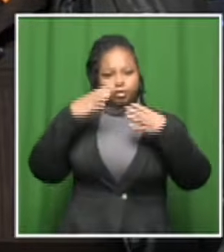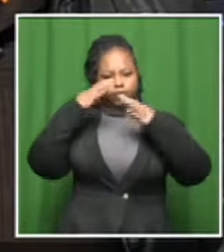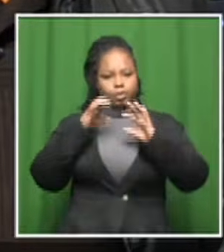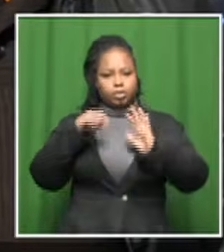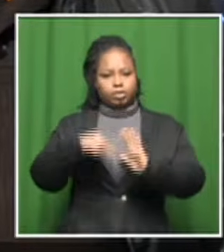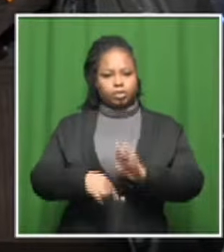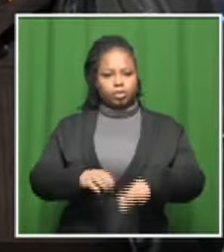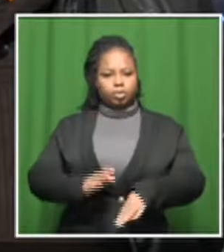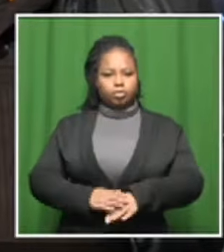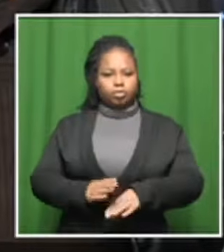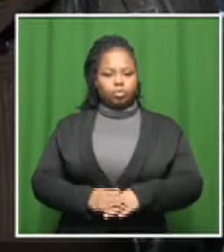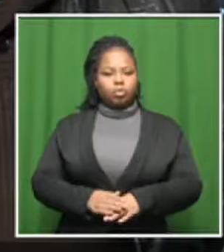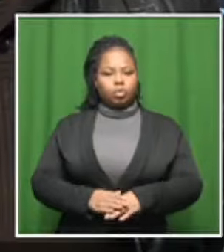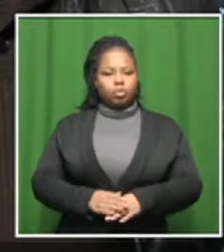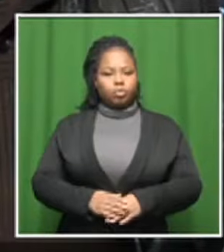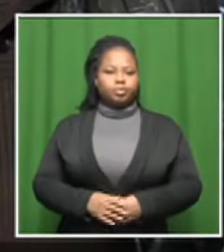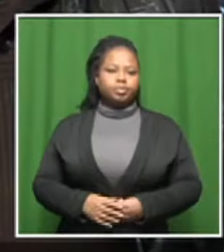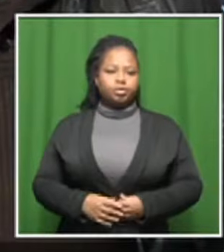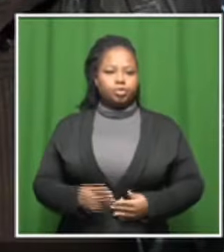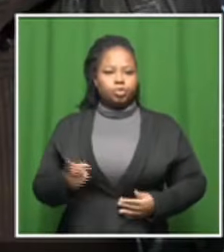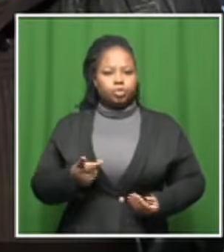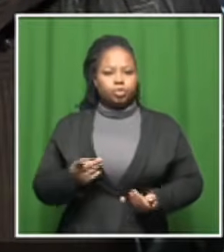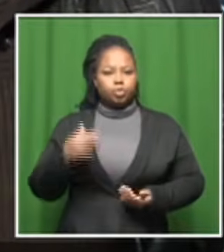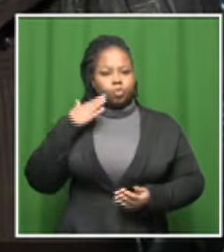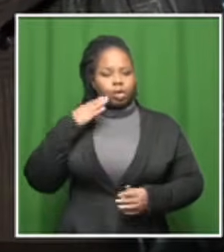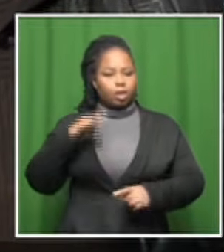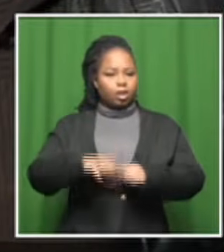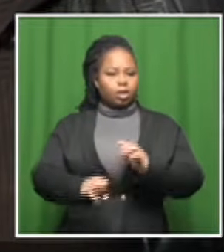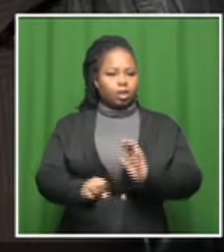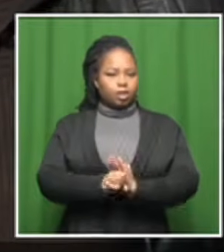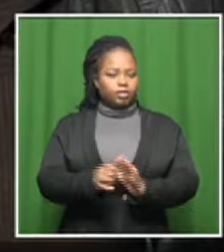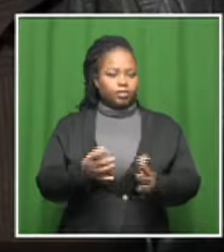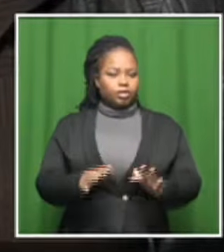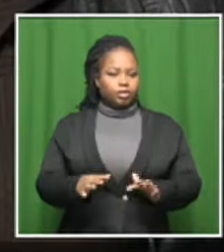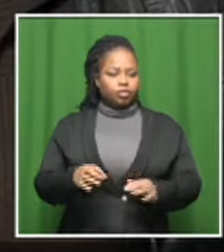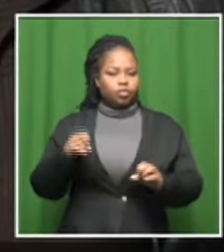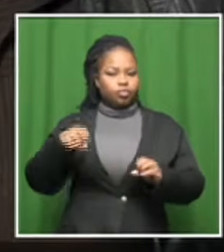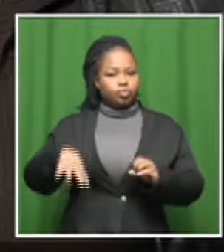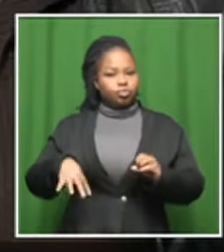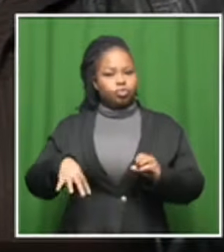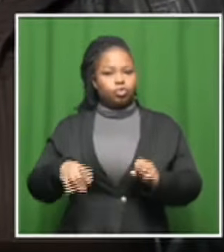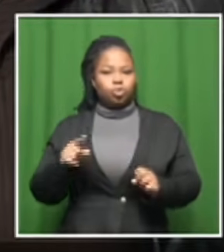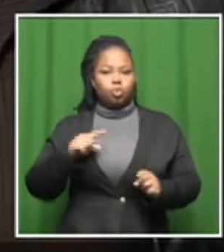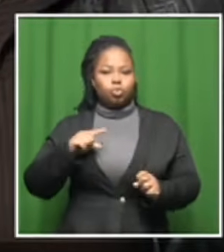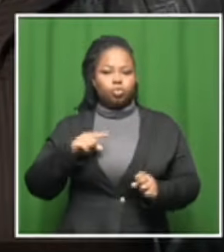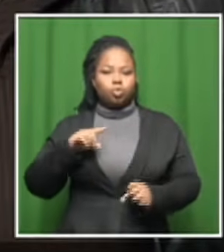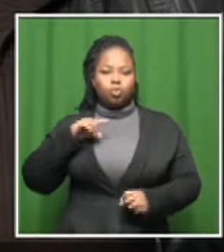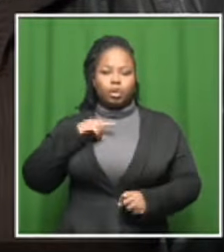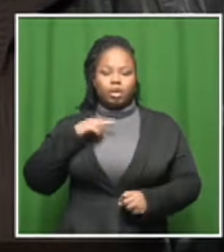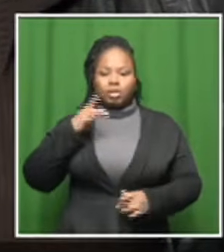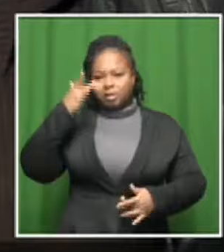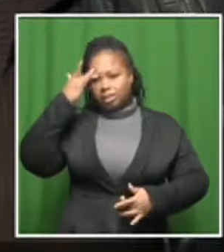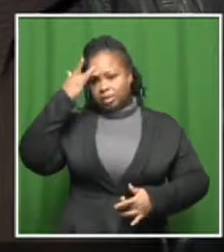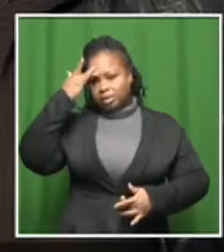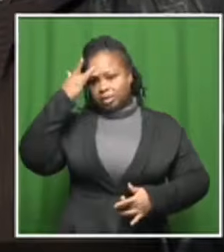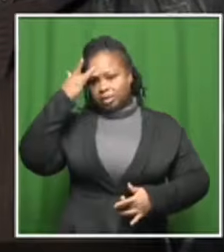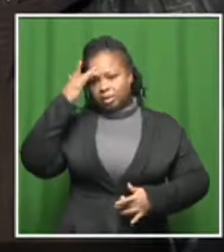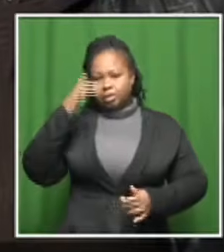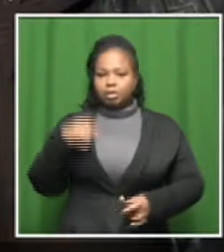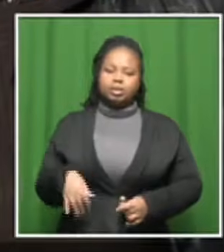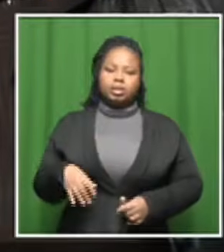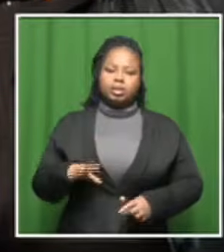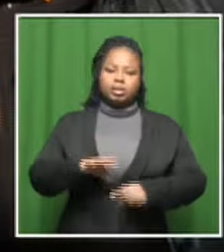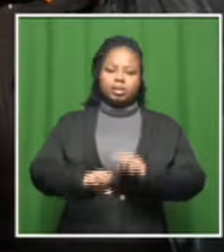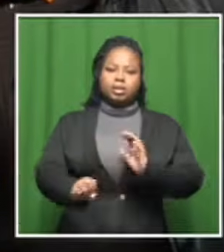precision spraying after detecting. So the question will be, how do you detect the diseases in the first place? So what we do is